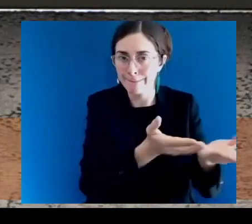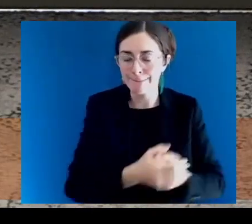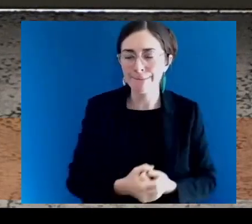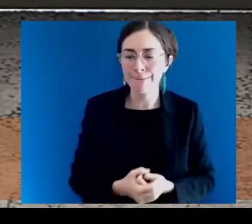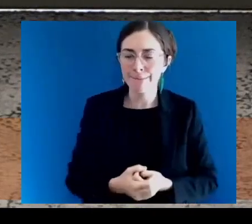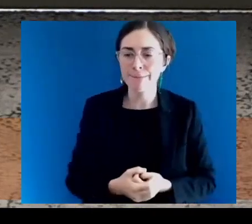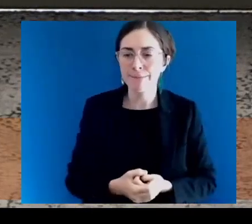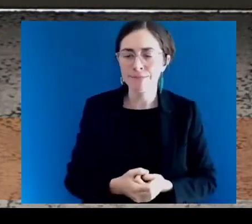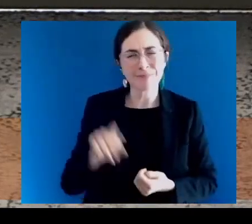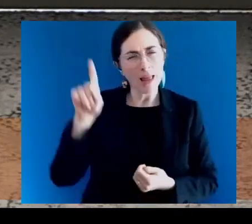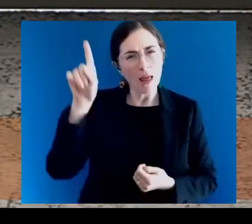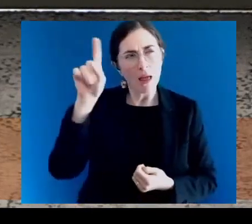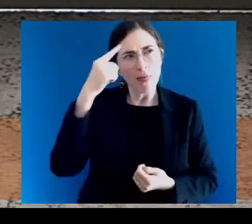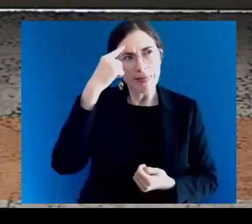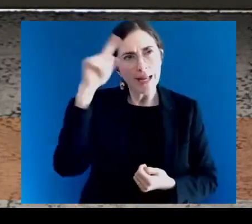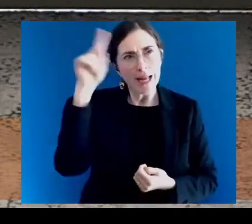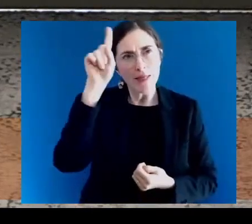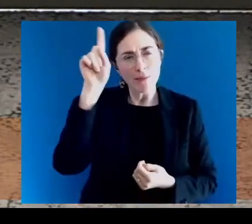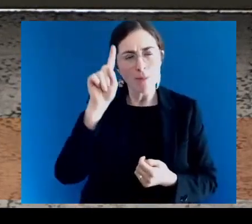in terms of that participation.